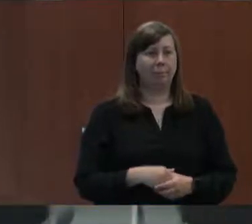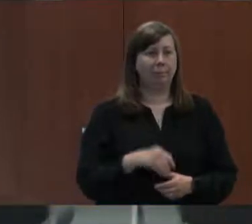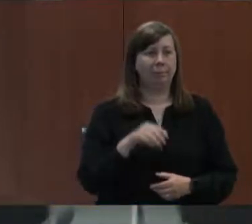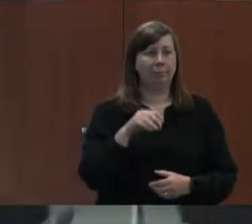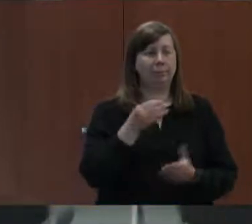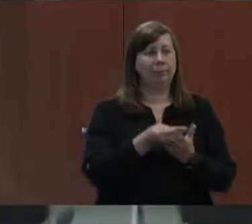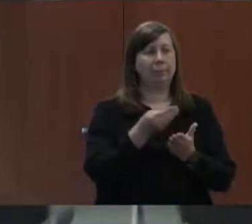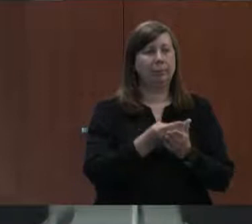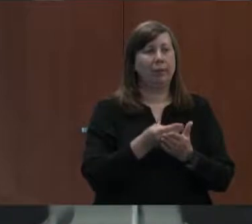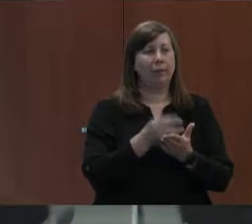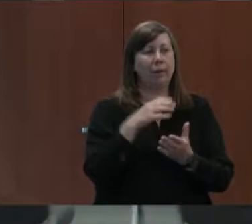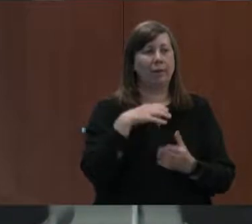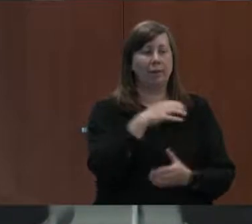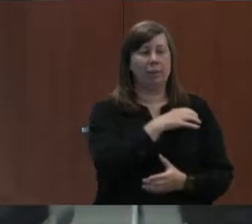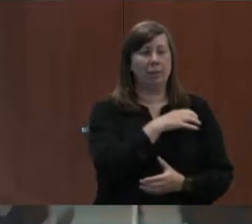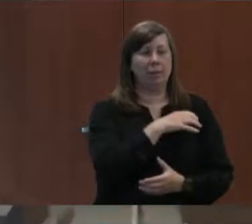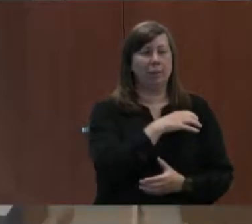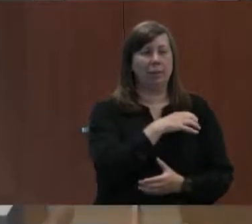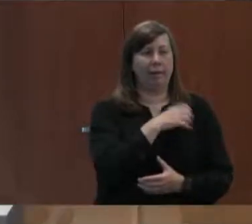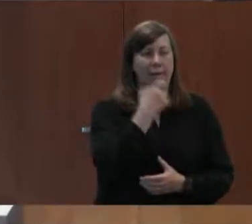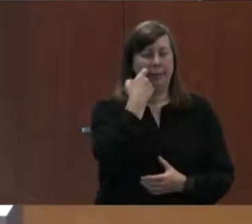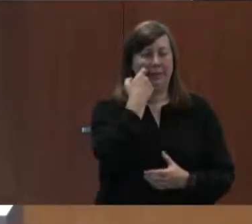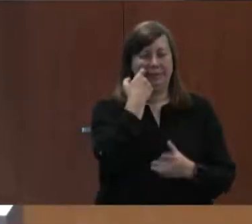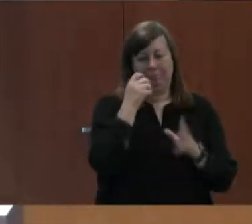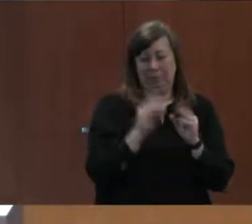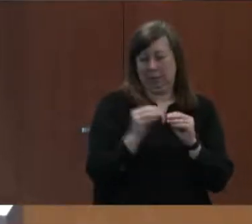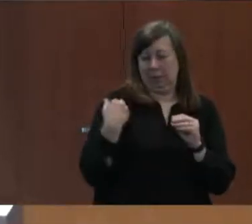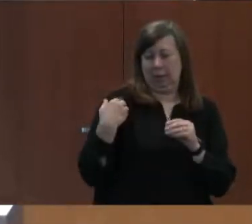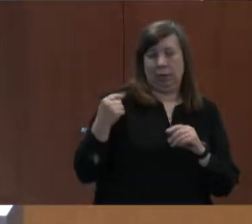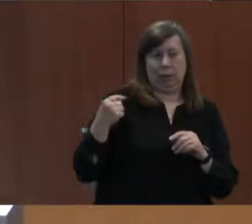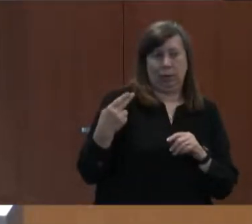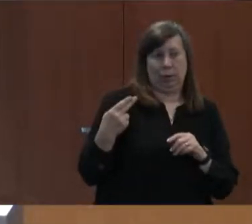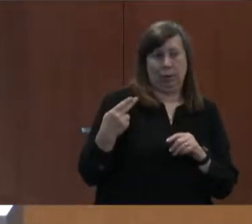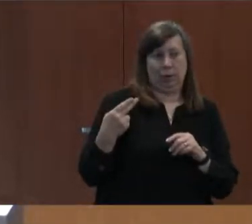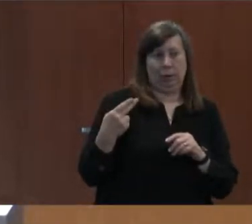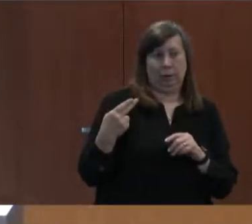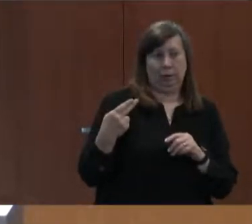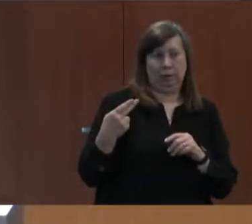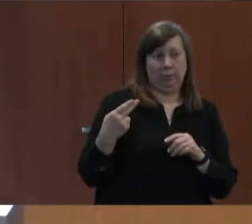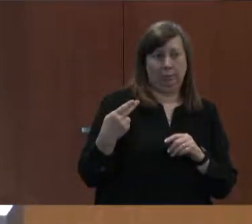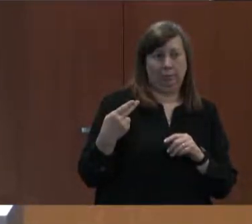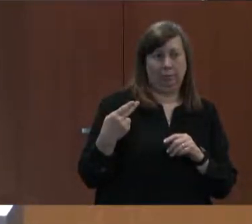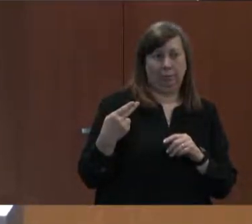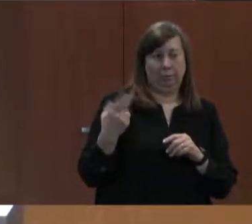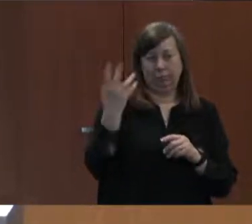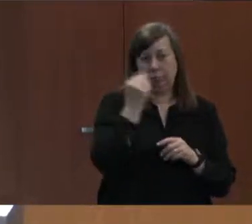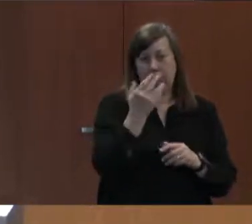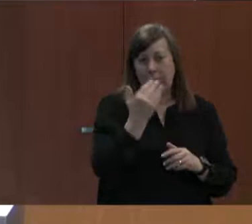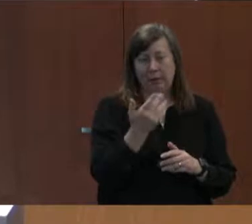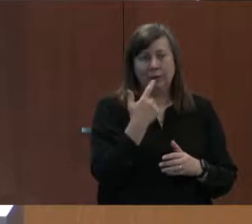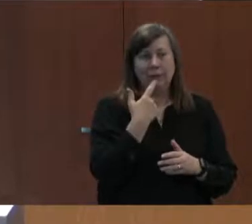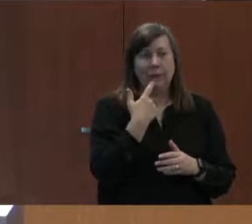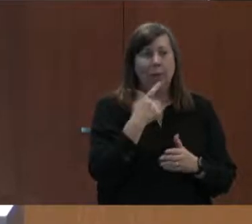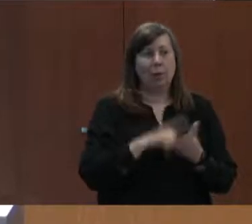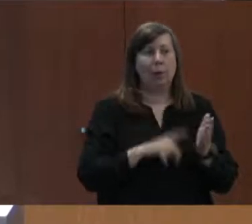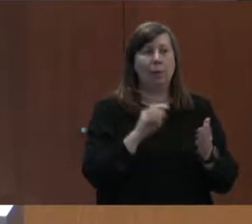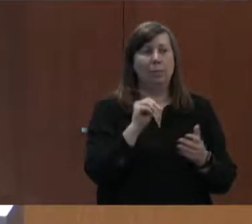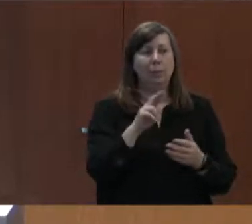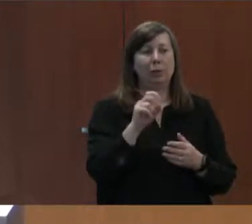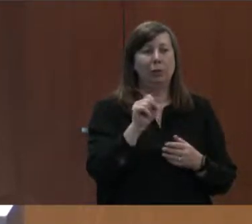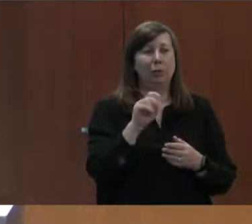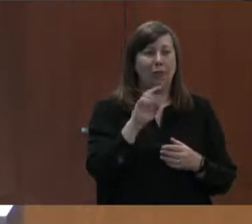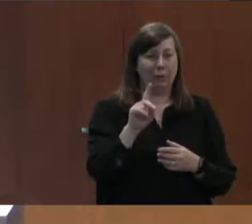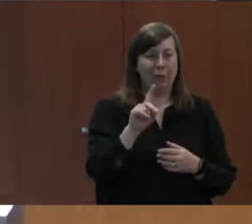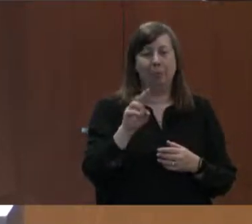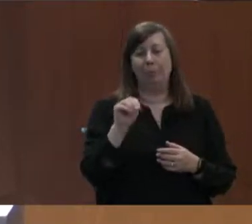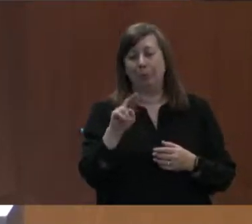The Finance Committee just met on Thursday. I was going to pretty much say what Mr. Stauffer had Mr.